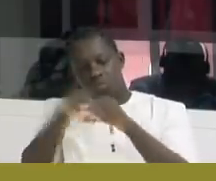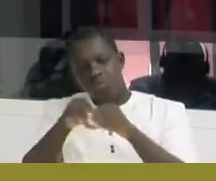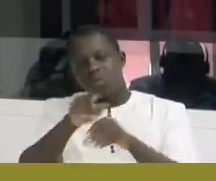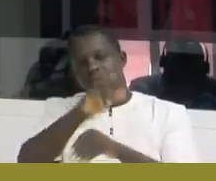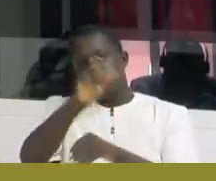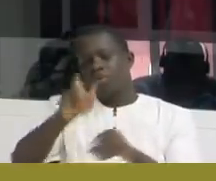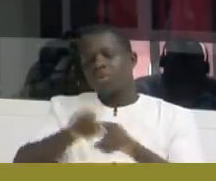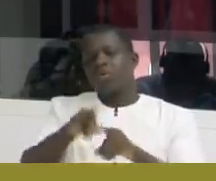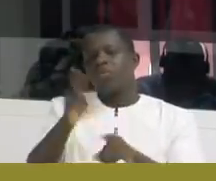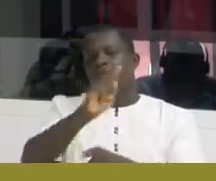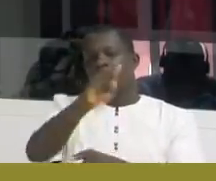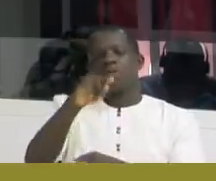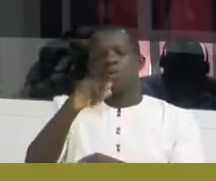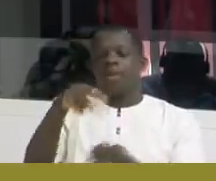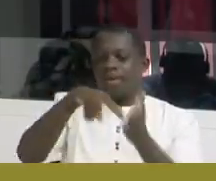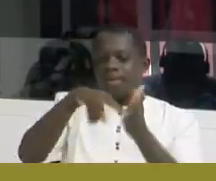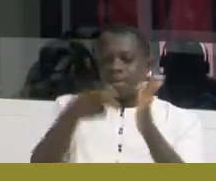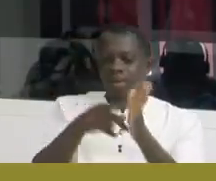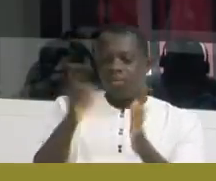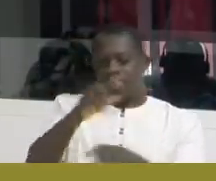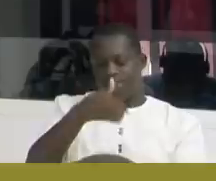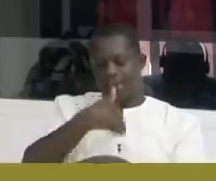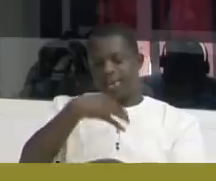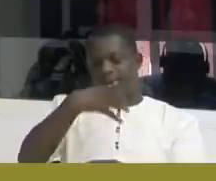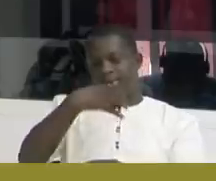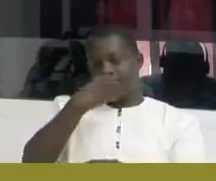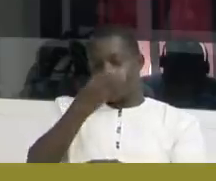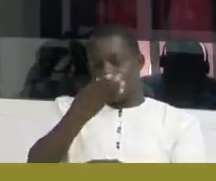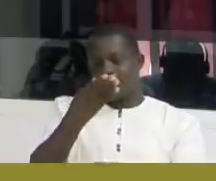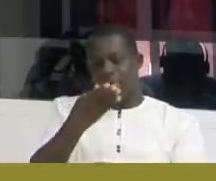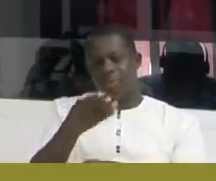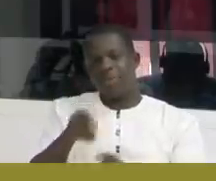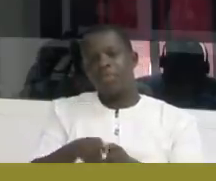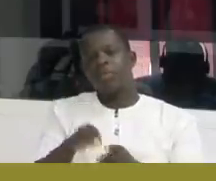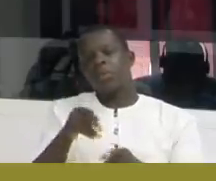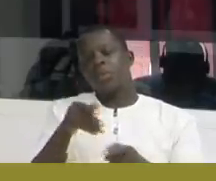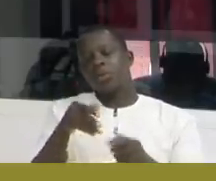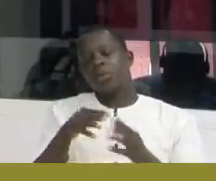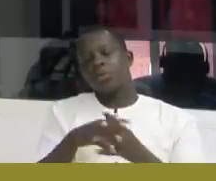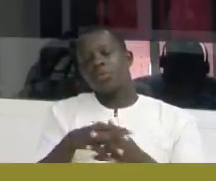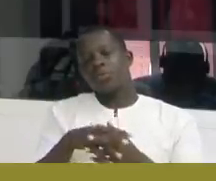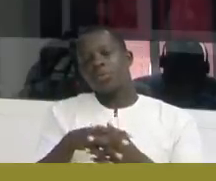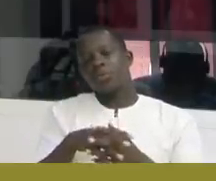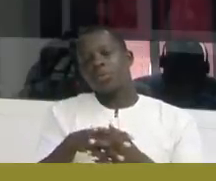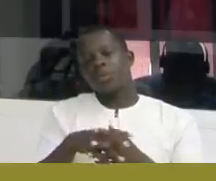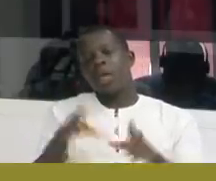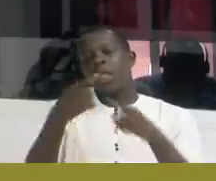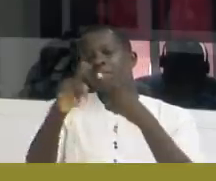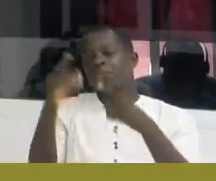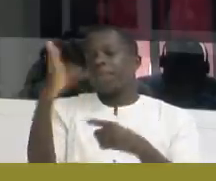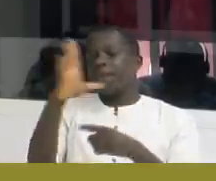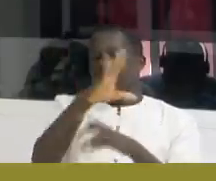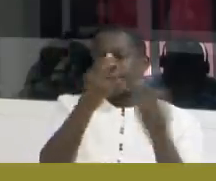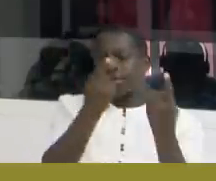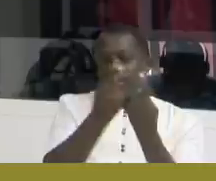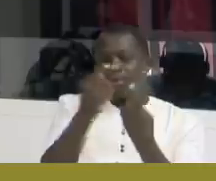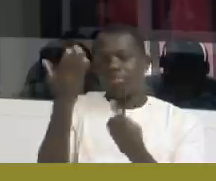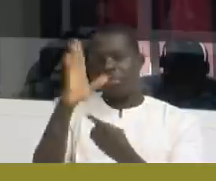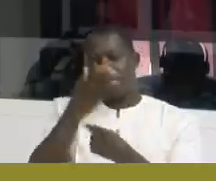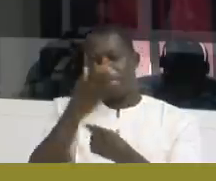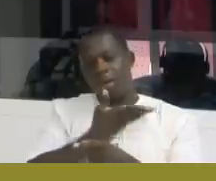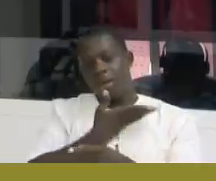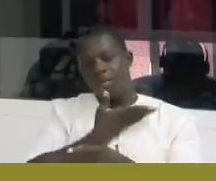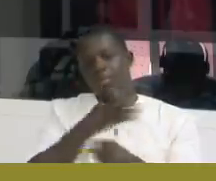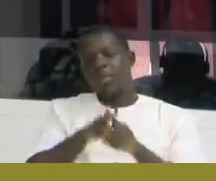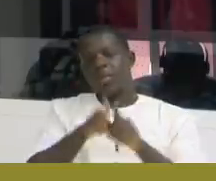That is what I mean. What I will say is that in spite of anything, whether there was